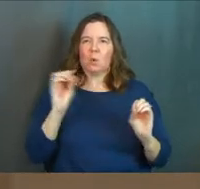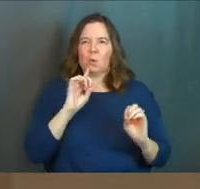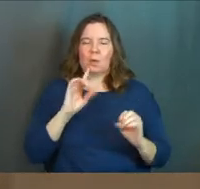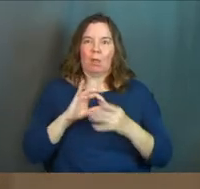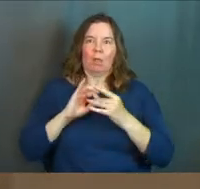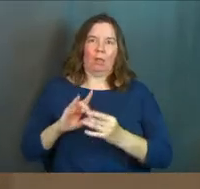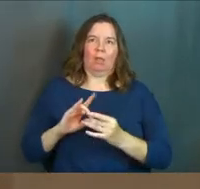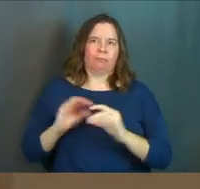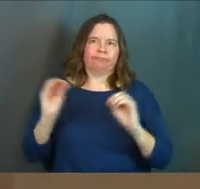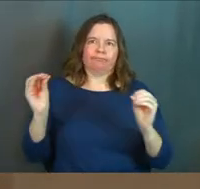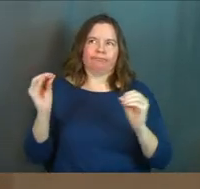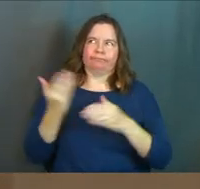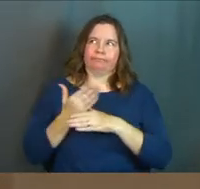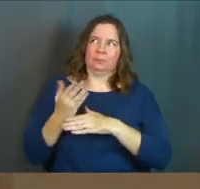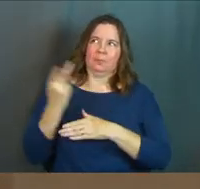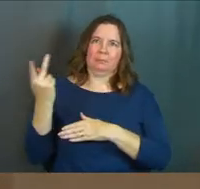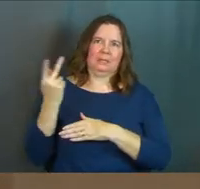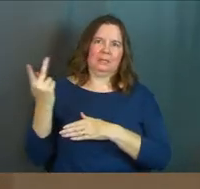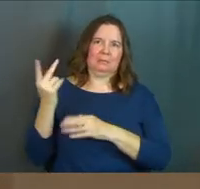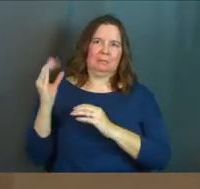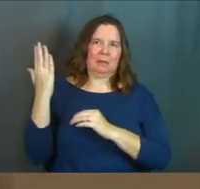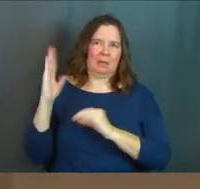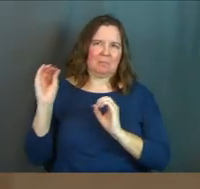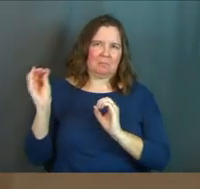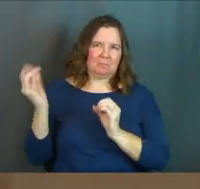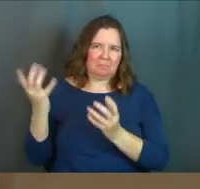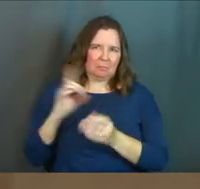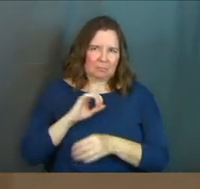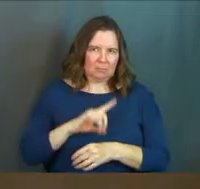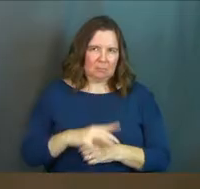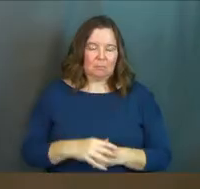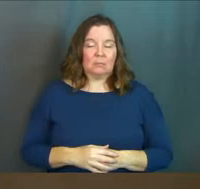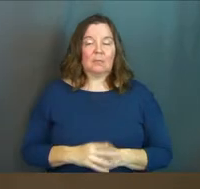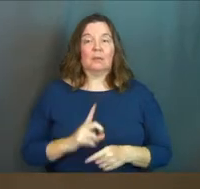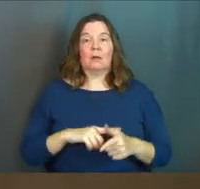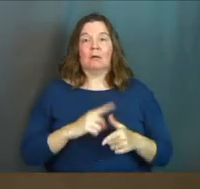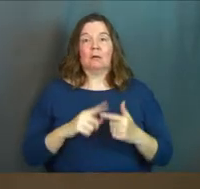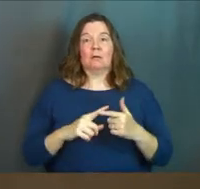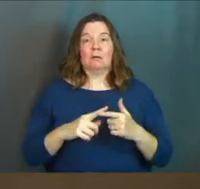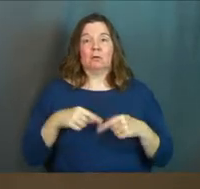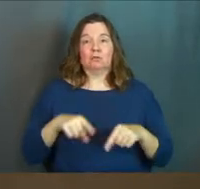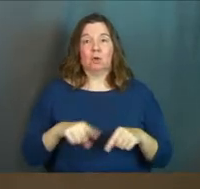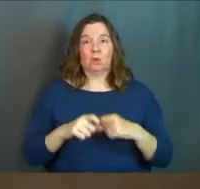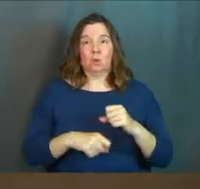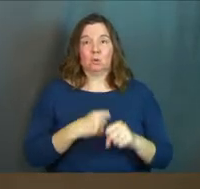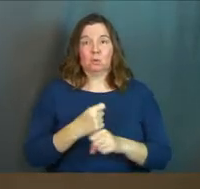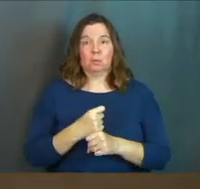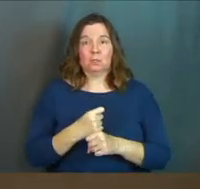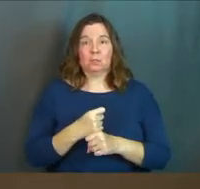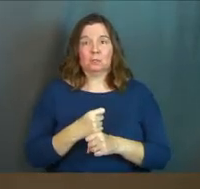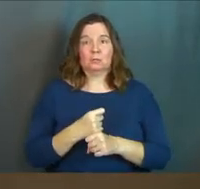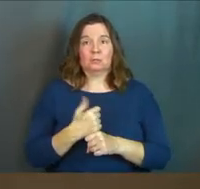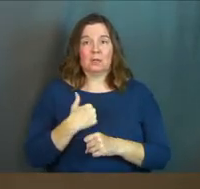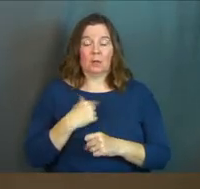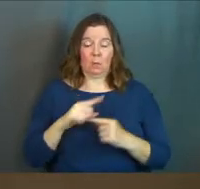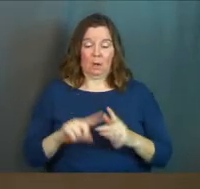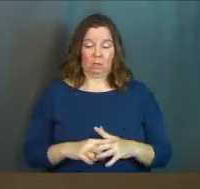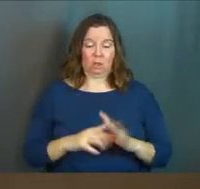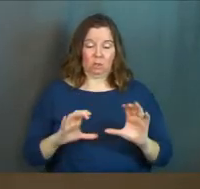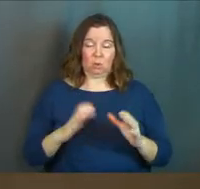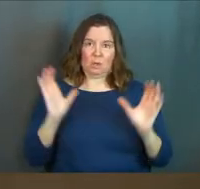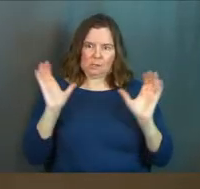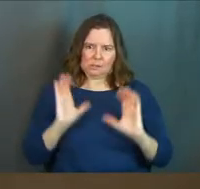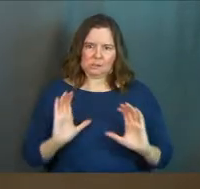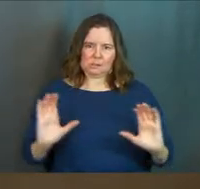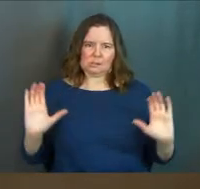real relationship between me and, you know, me and God. And then, you know, and during those years, that's when I started doing